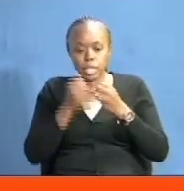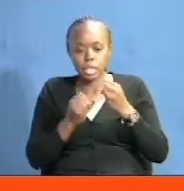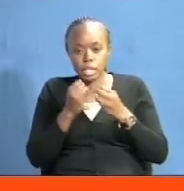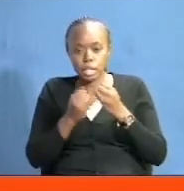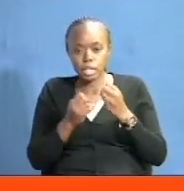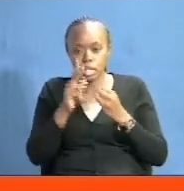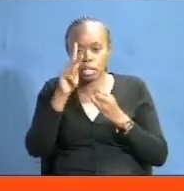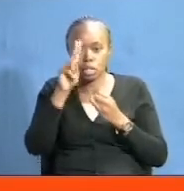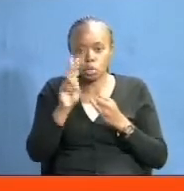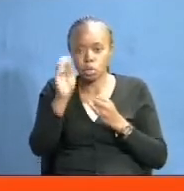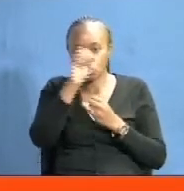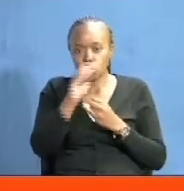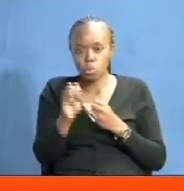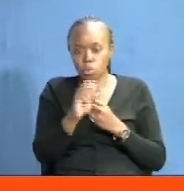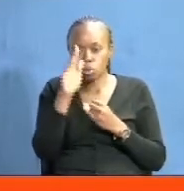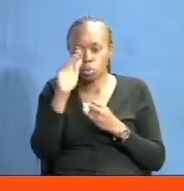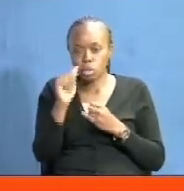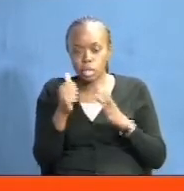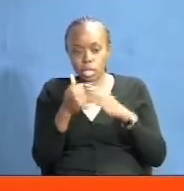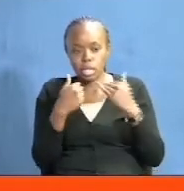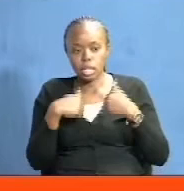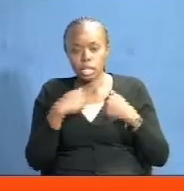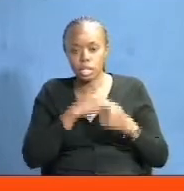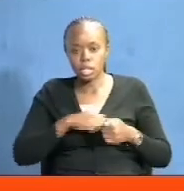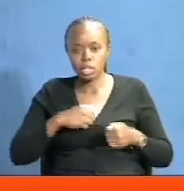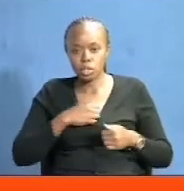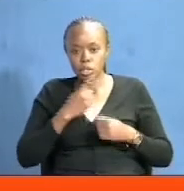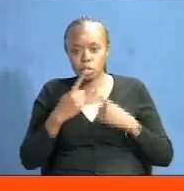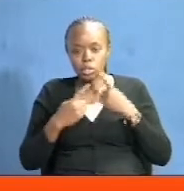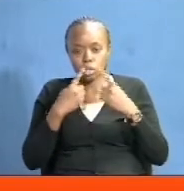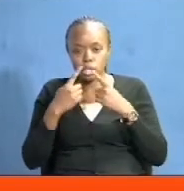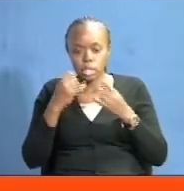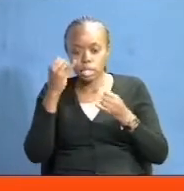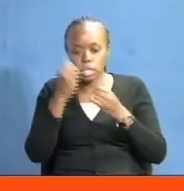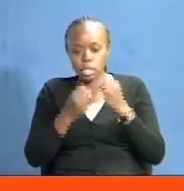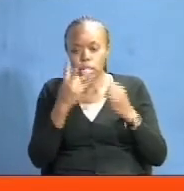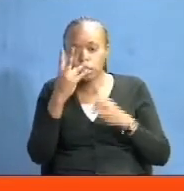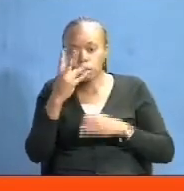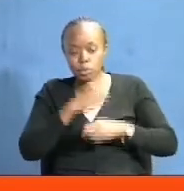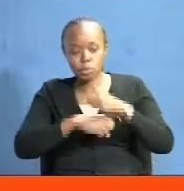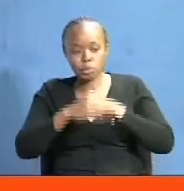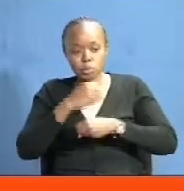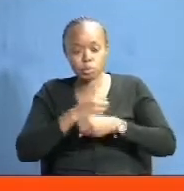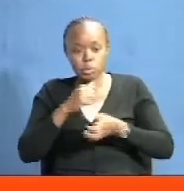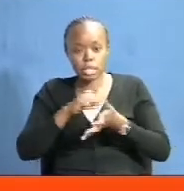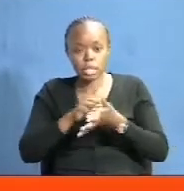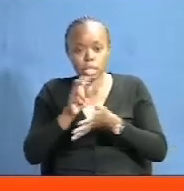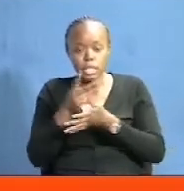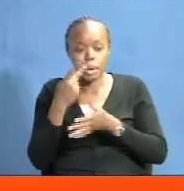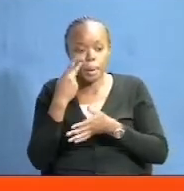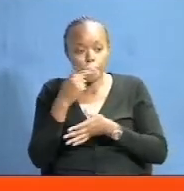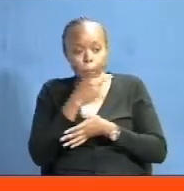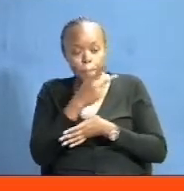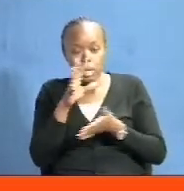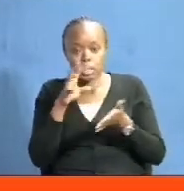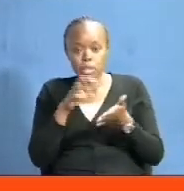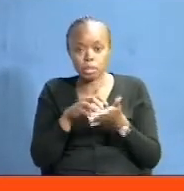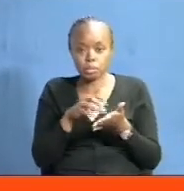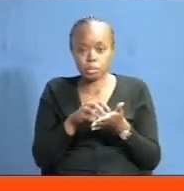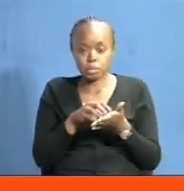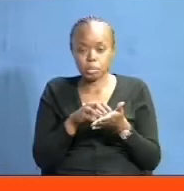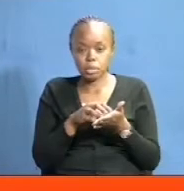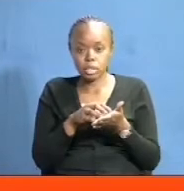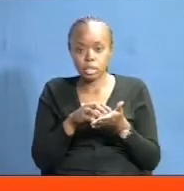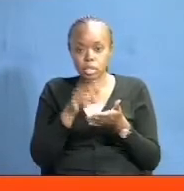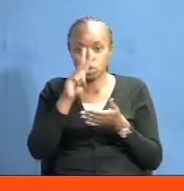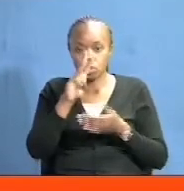president we've had. And I'm sorry to say, the last 4 years, that might have seemed to be the case.